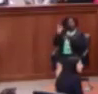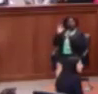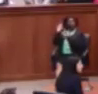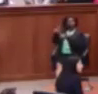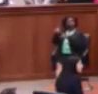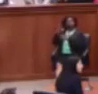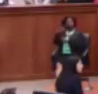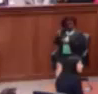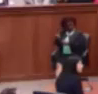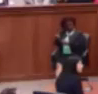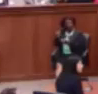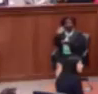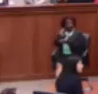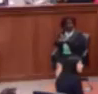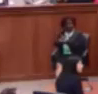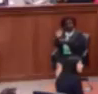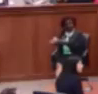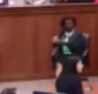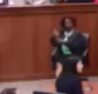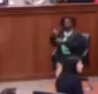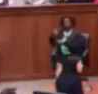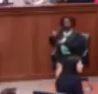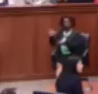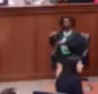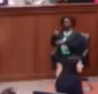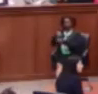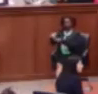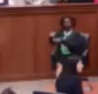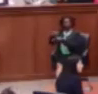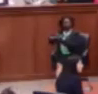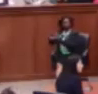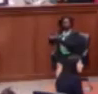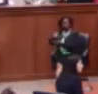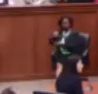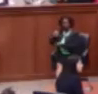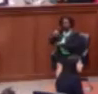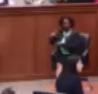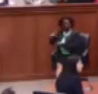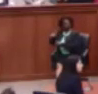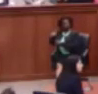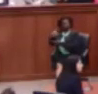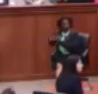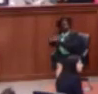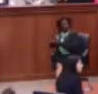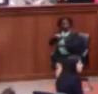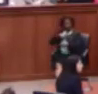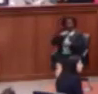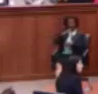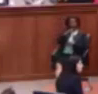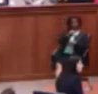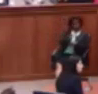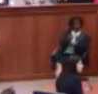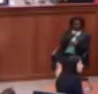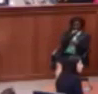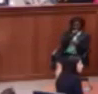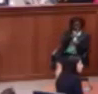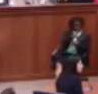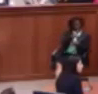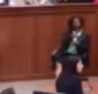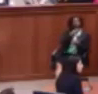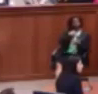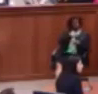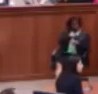school program. It wasn't on campus. We met every morning after homeroom. We got on a bus. We went to trade school for